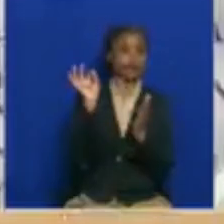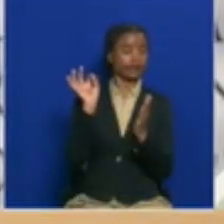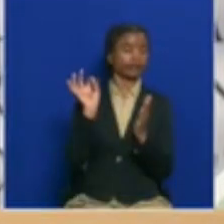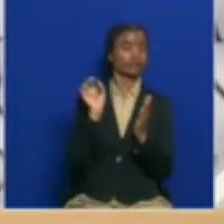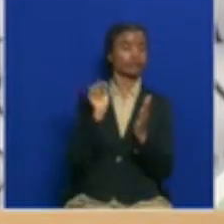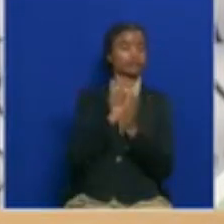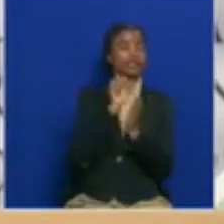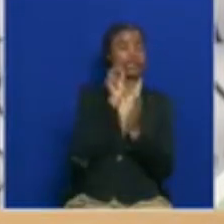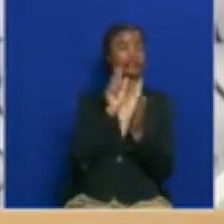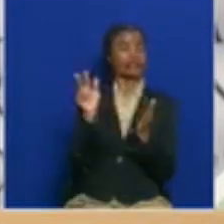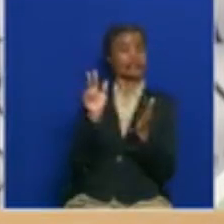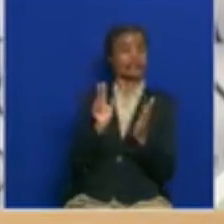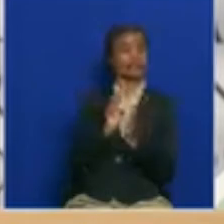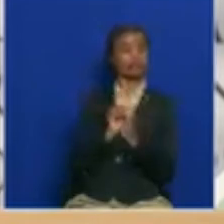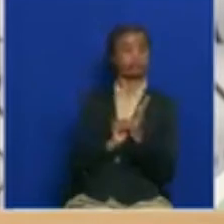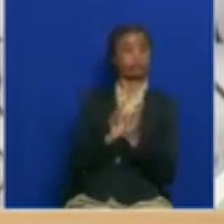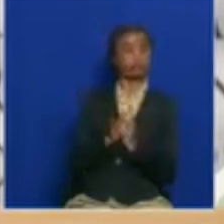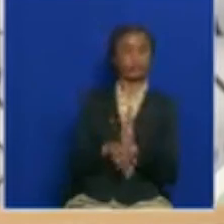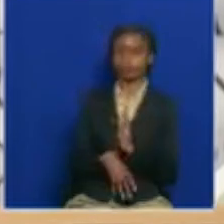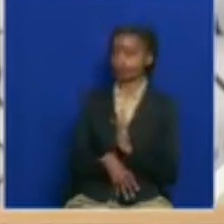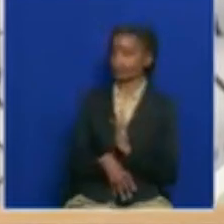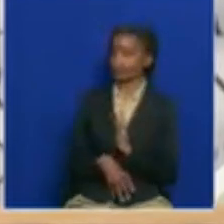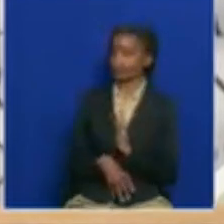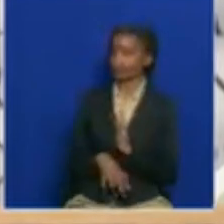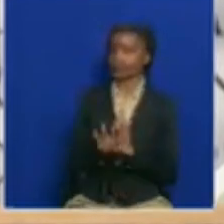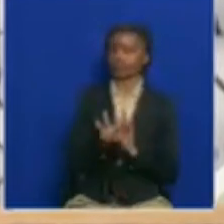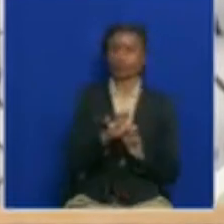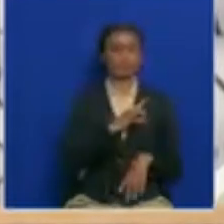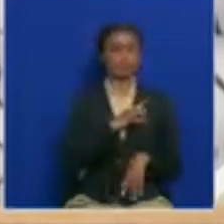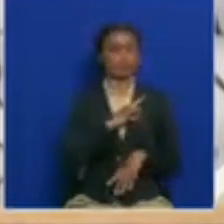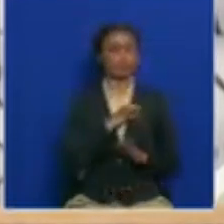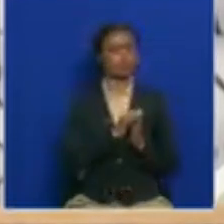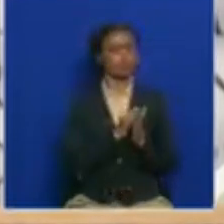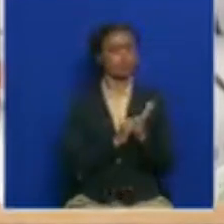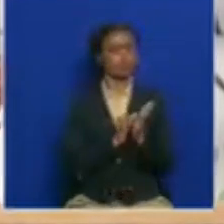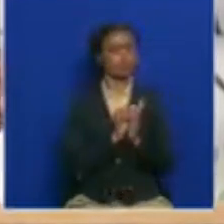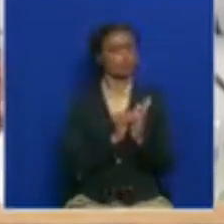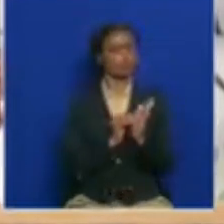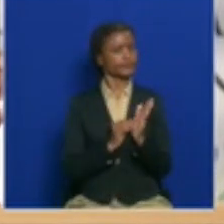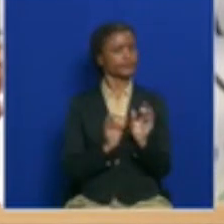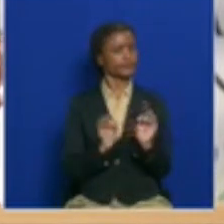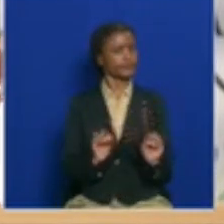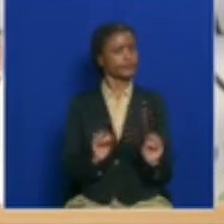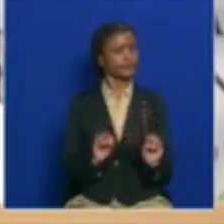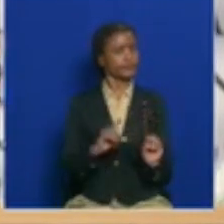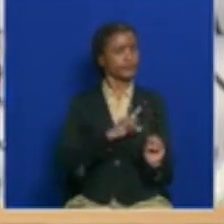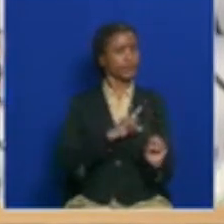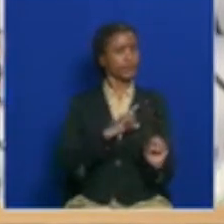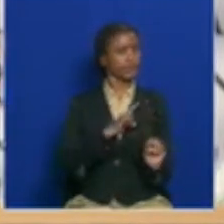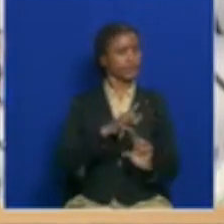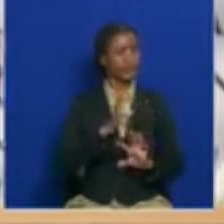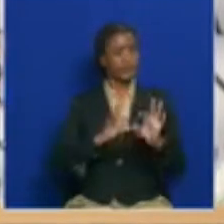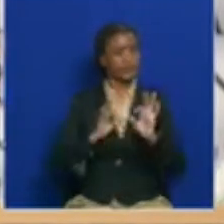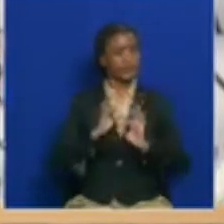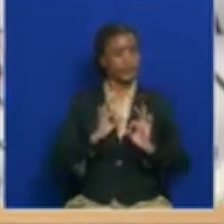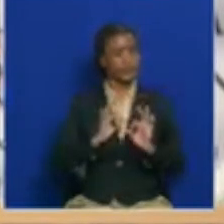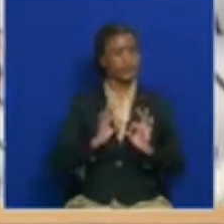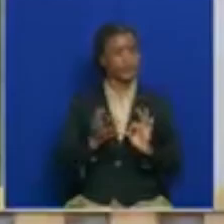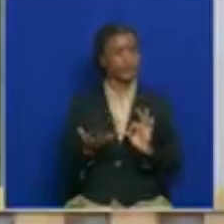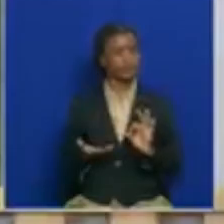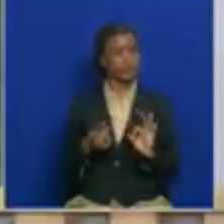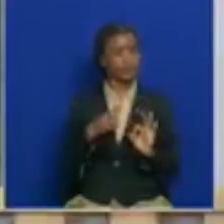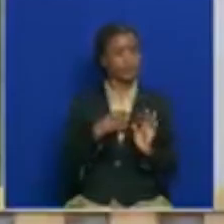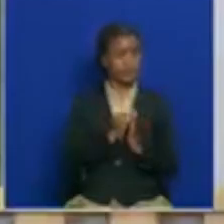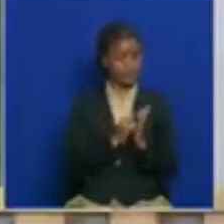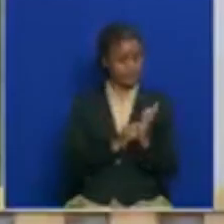Why did they not form part of the statement? Because you do not explain, at least as far as I can see, in your statement that